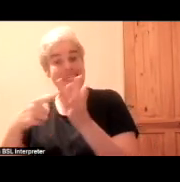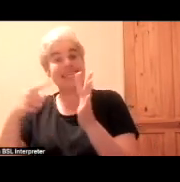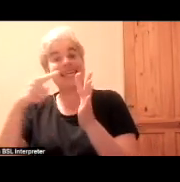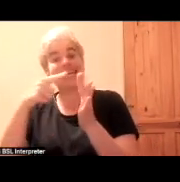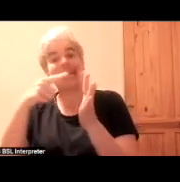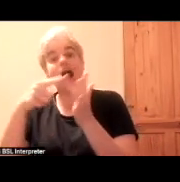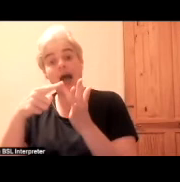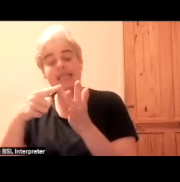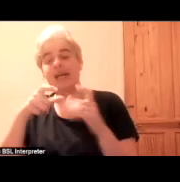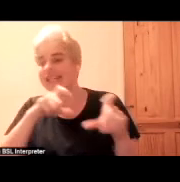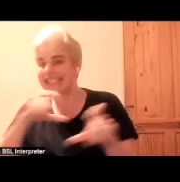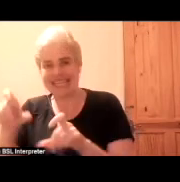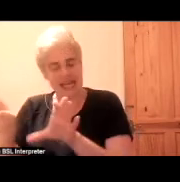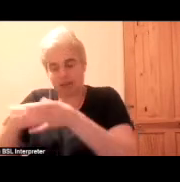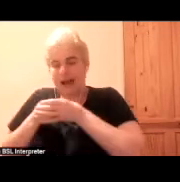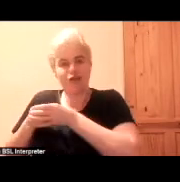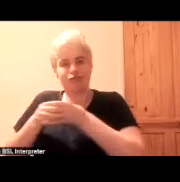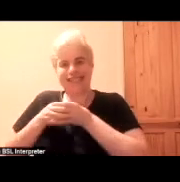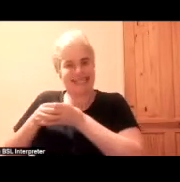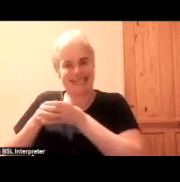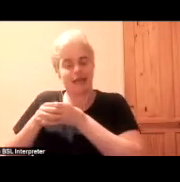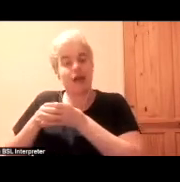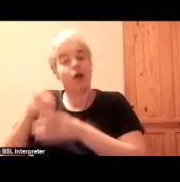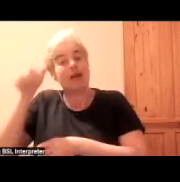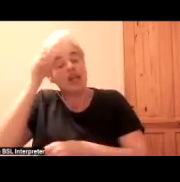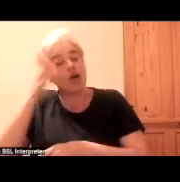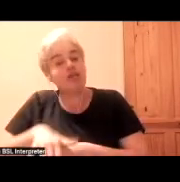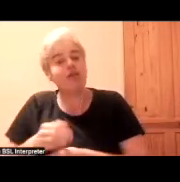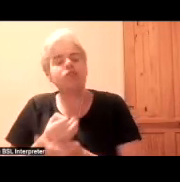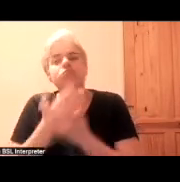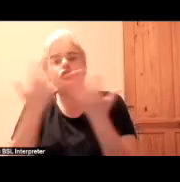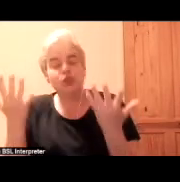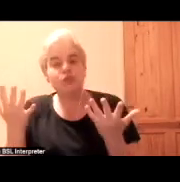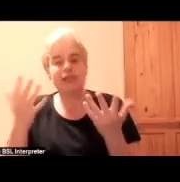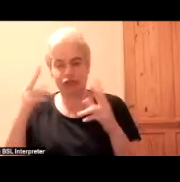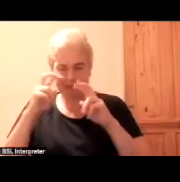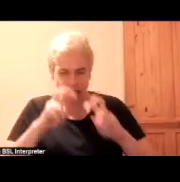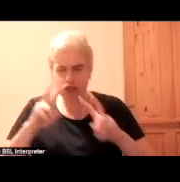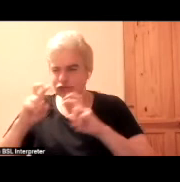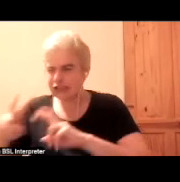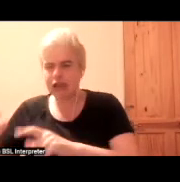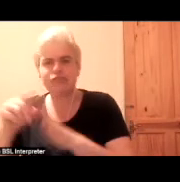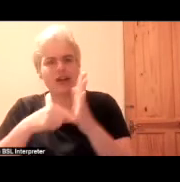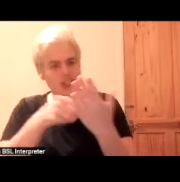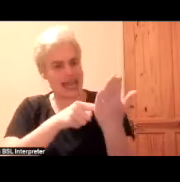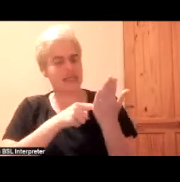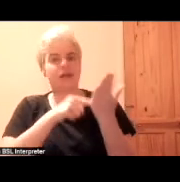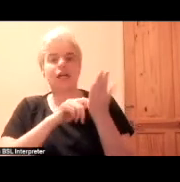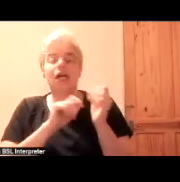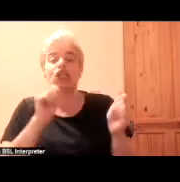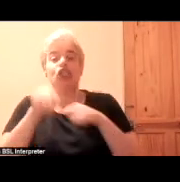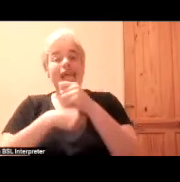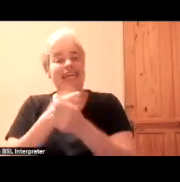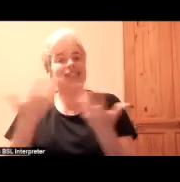still very much in a minority. And we know from numerous research projects that change comes